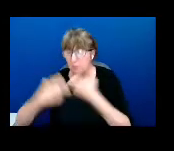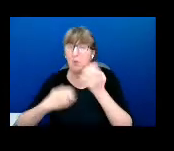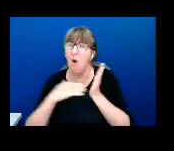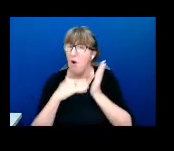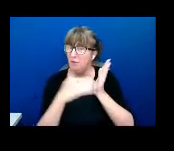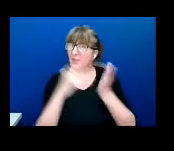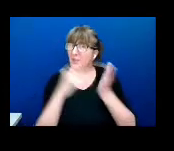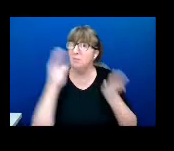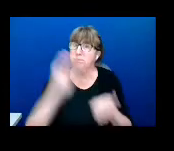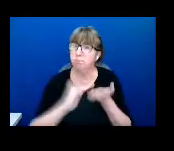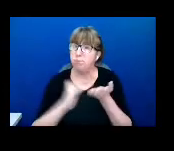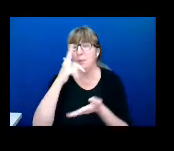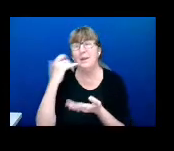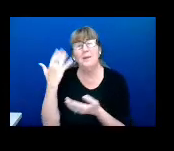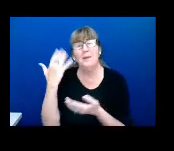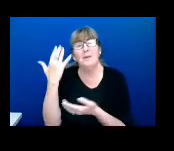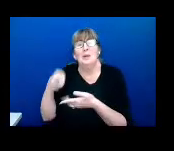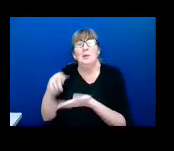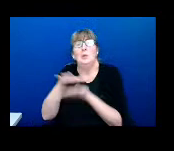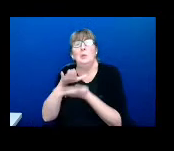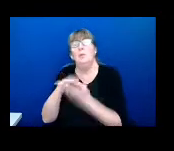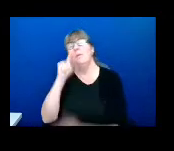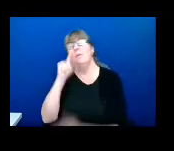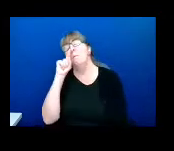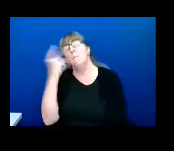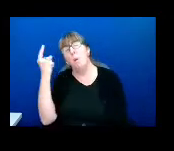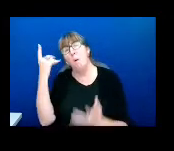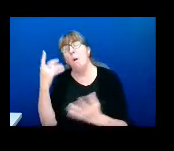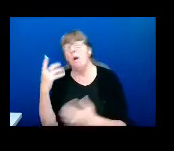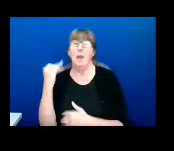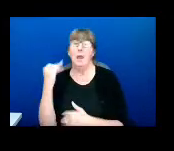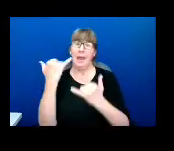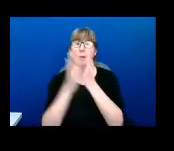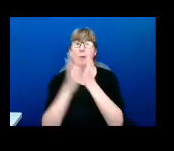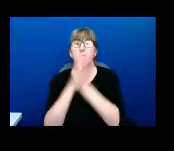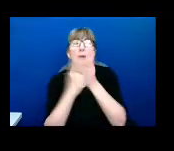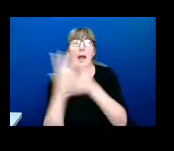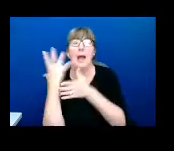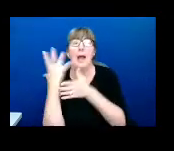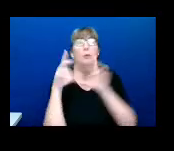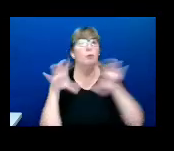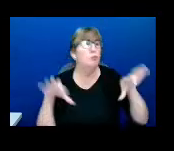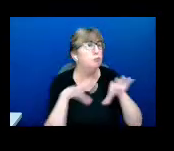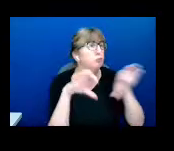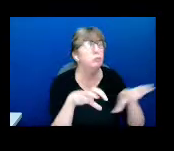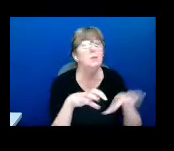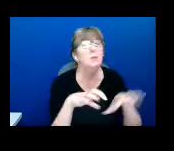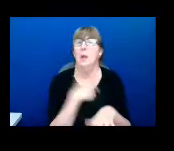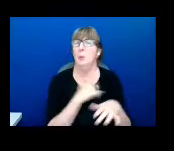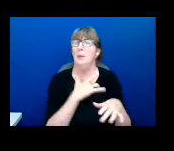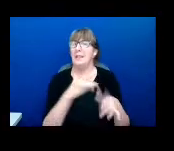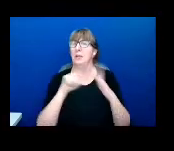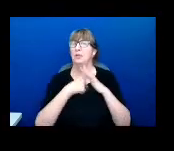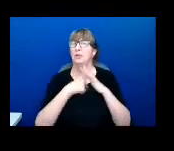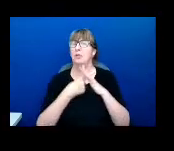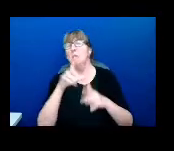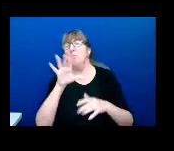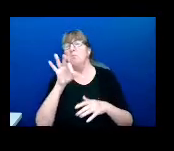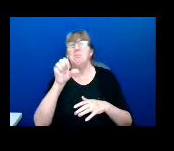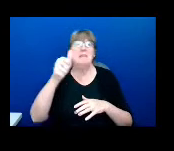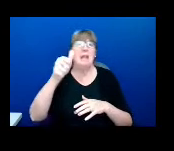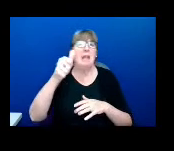getting the kids out in the community, generally we start in 9th or 10th grade in West Virginia, getting the students out.